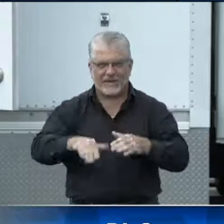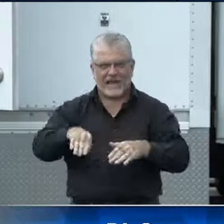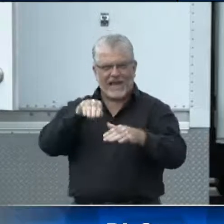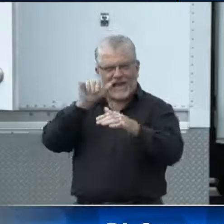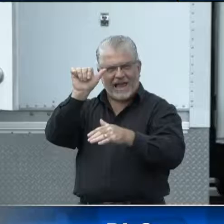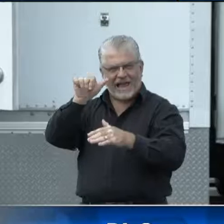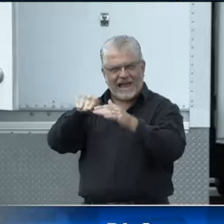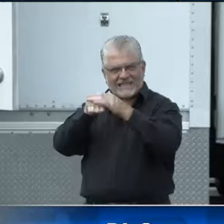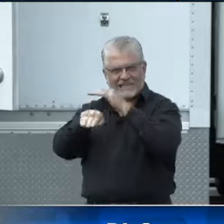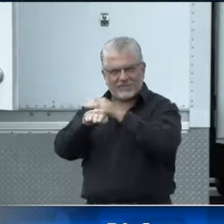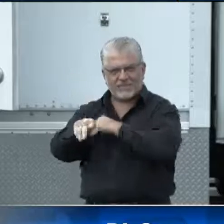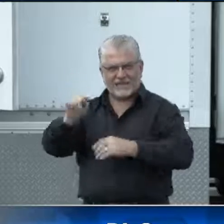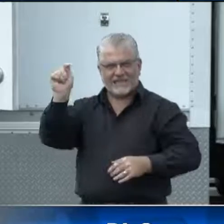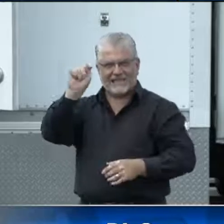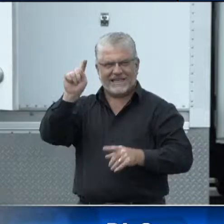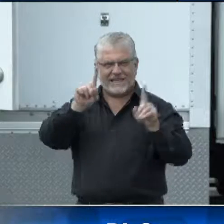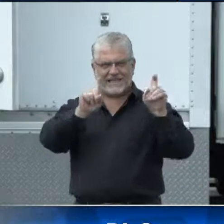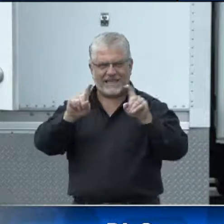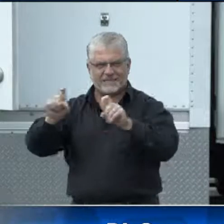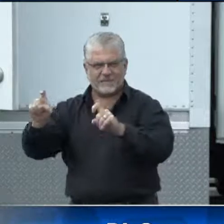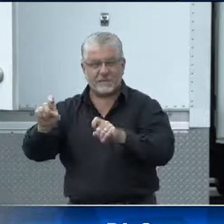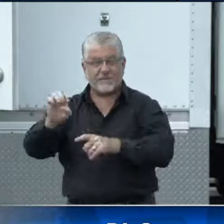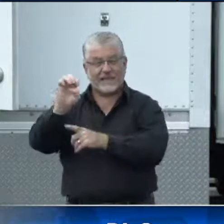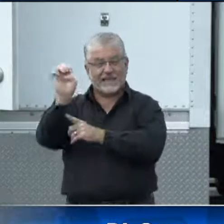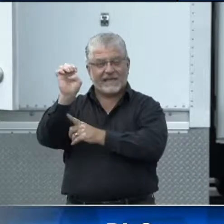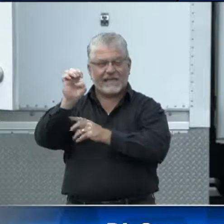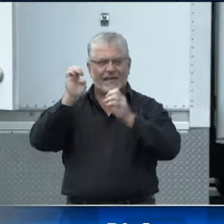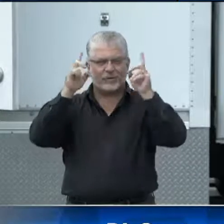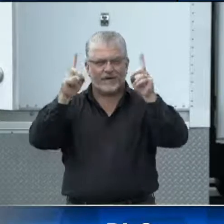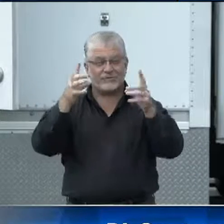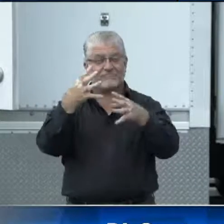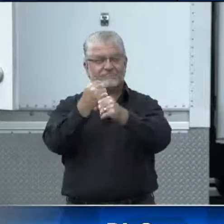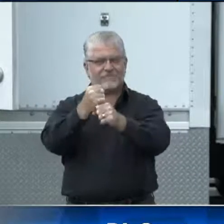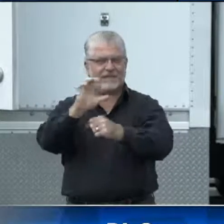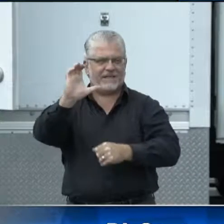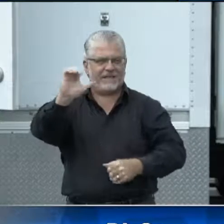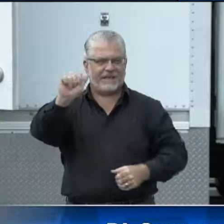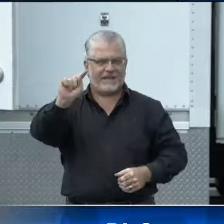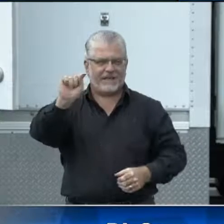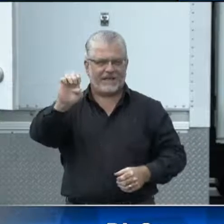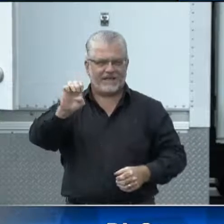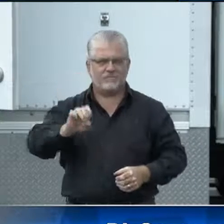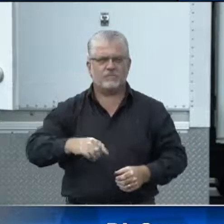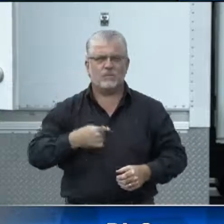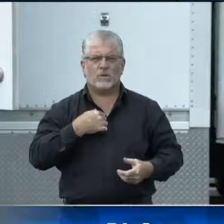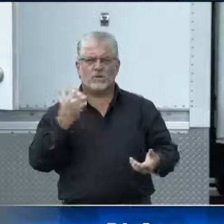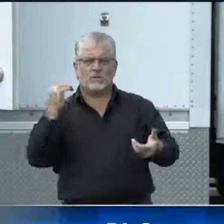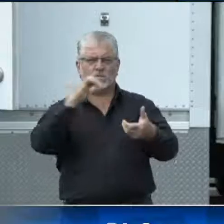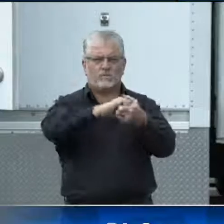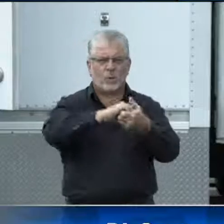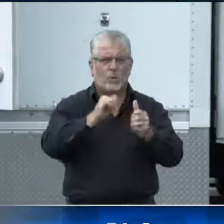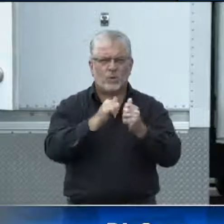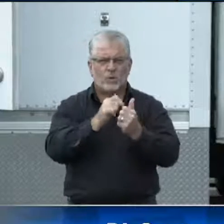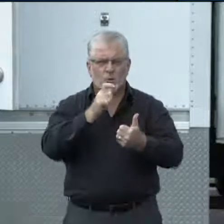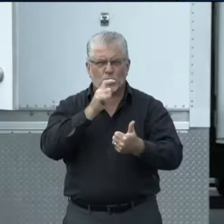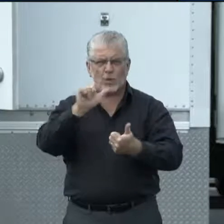it is the result of a partnership with the Latino Connection, the Pennsylvania Department of